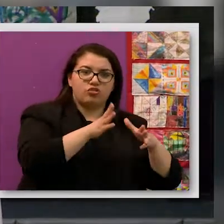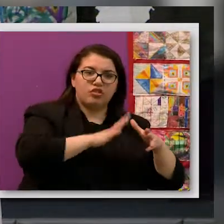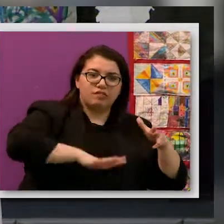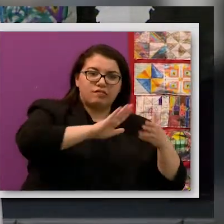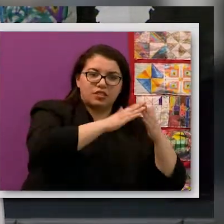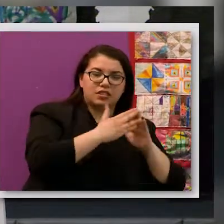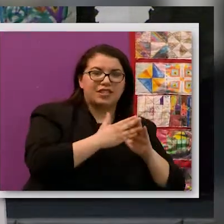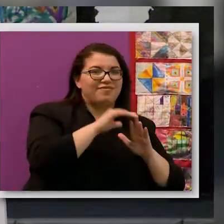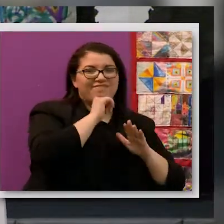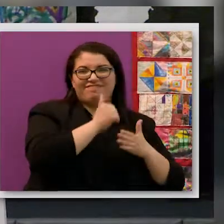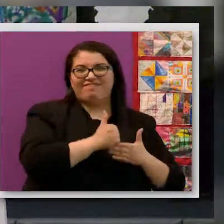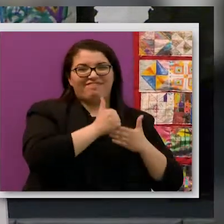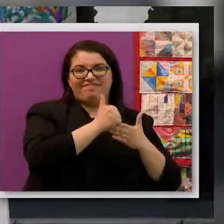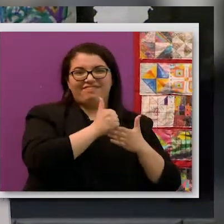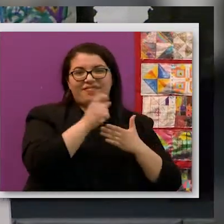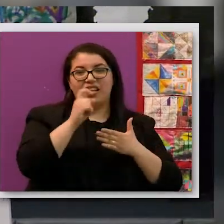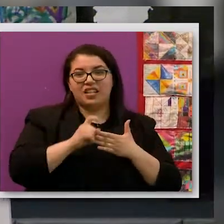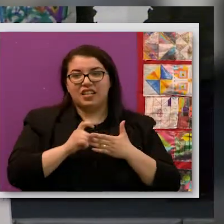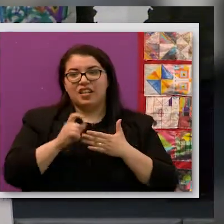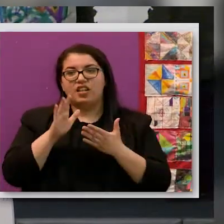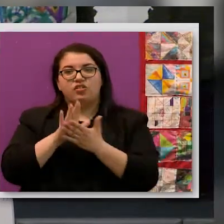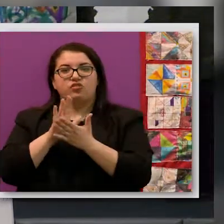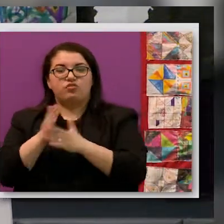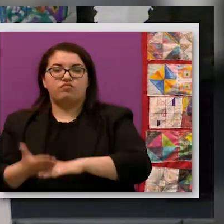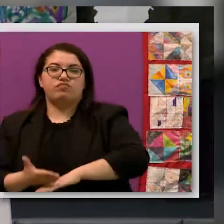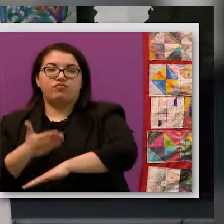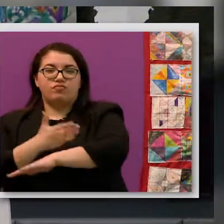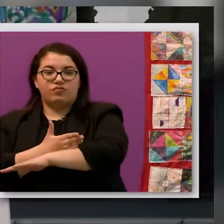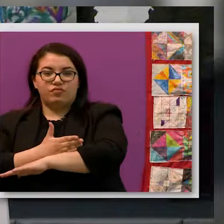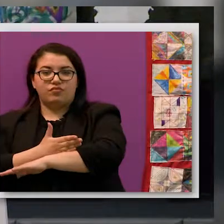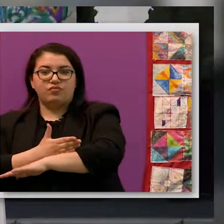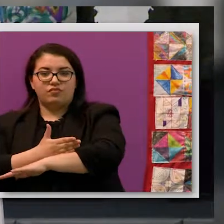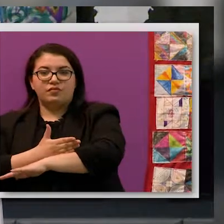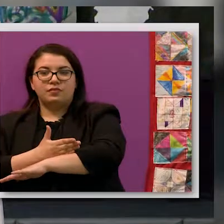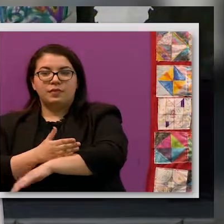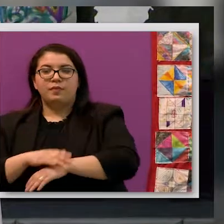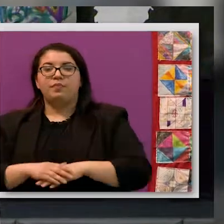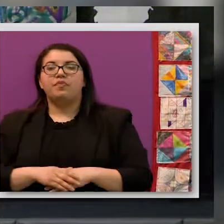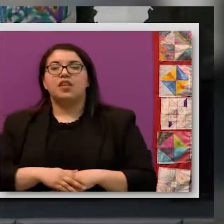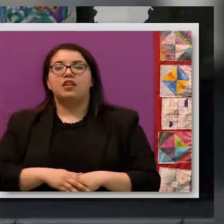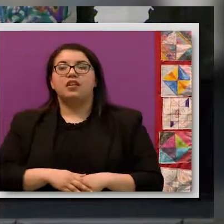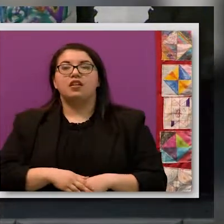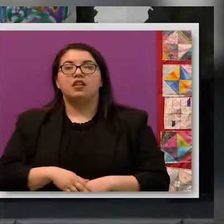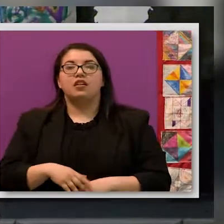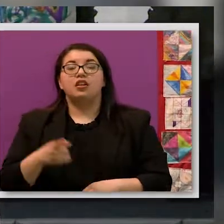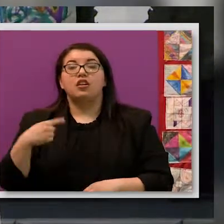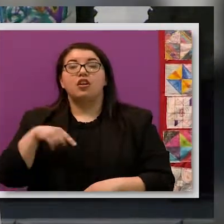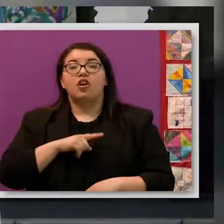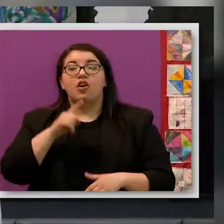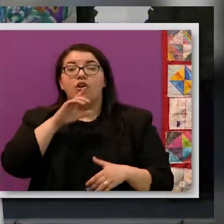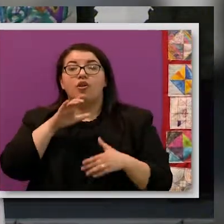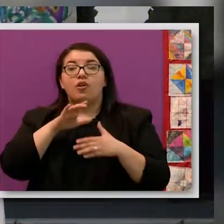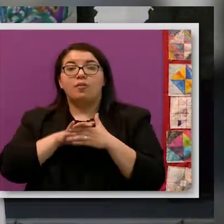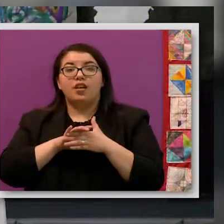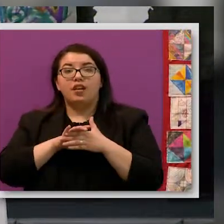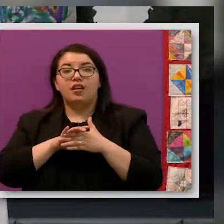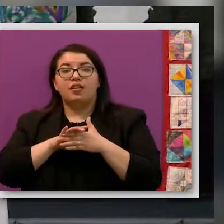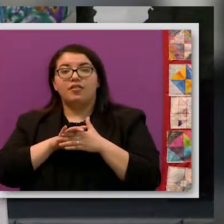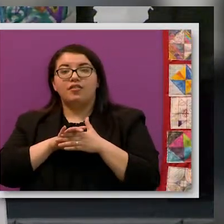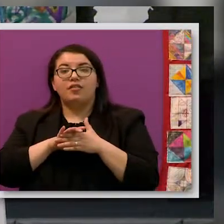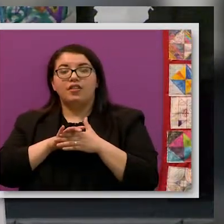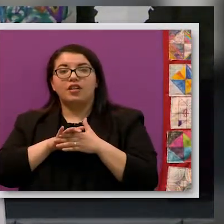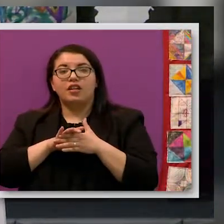on track, that's going to lead to economic development. We have it at 20. And I would love to see manufacturing jobs brought back